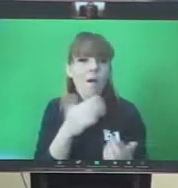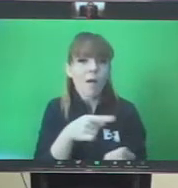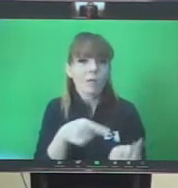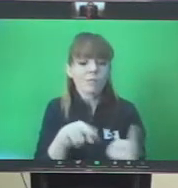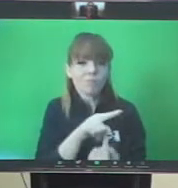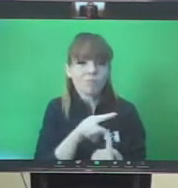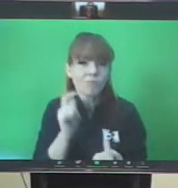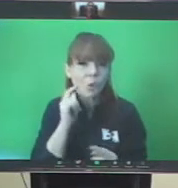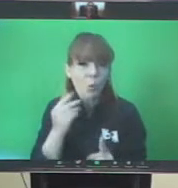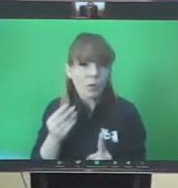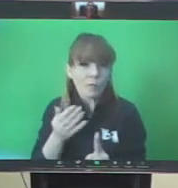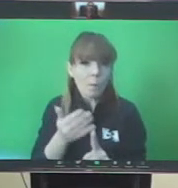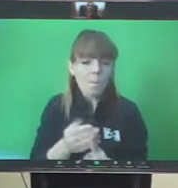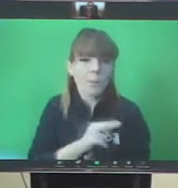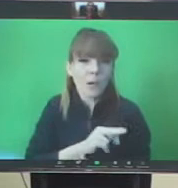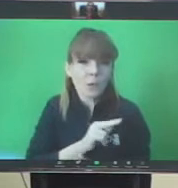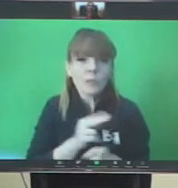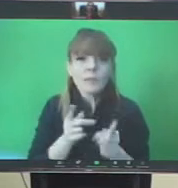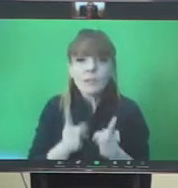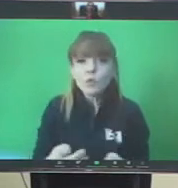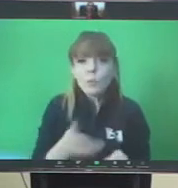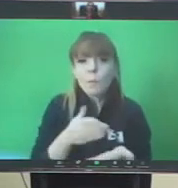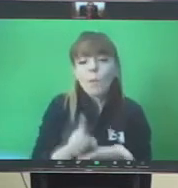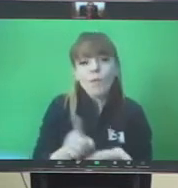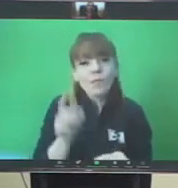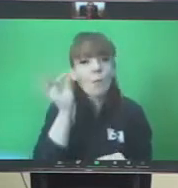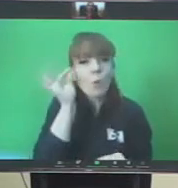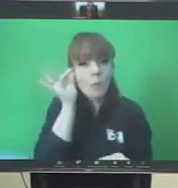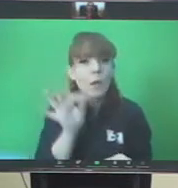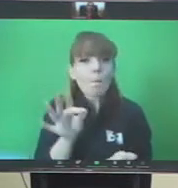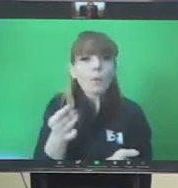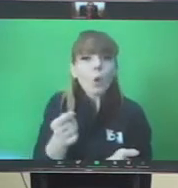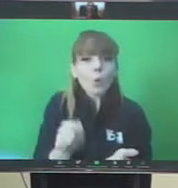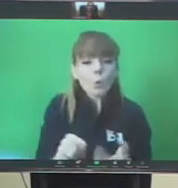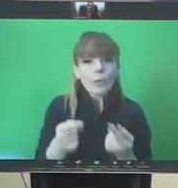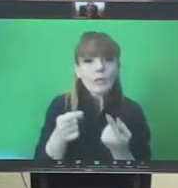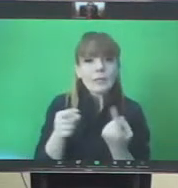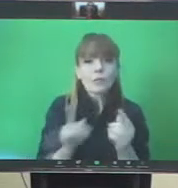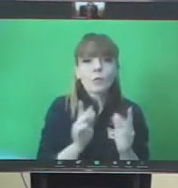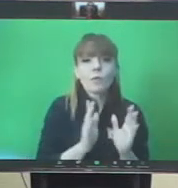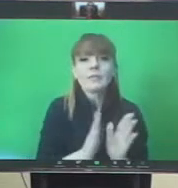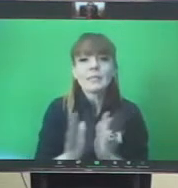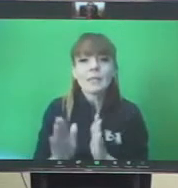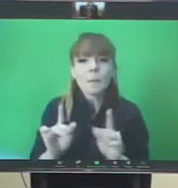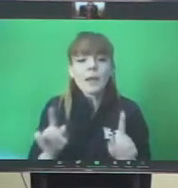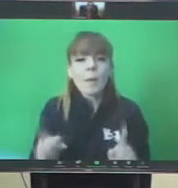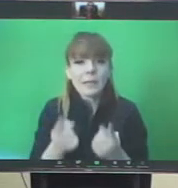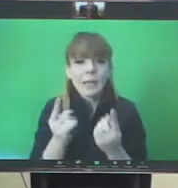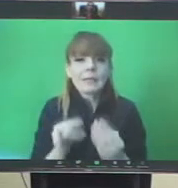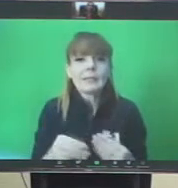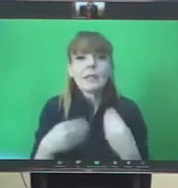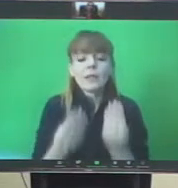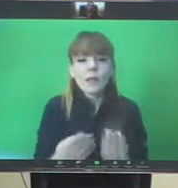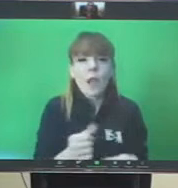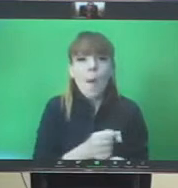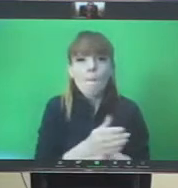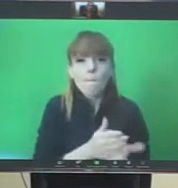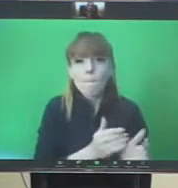for a long time in this area. We have to remember about the difference in systems of rehabilitation that we